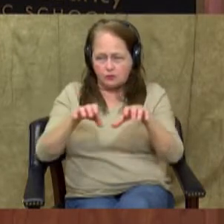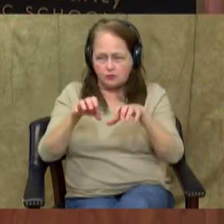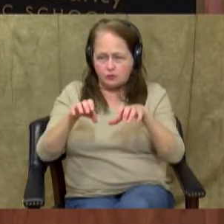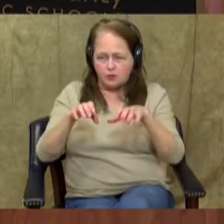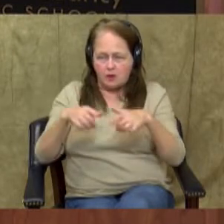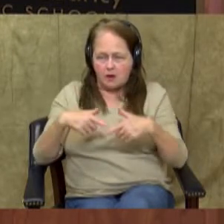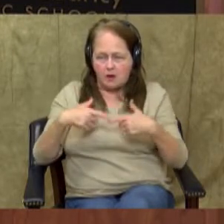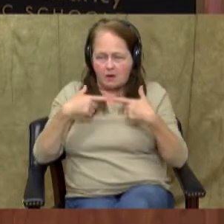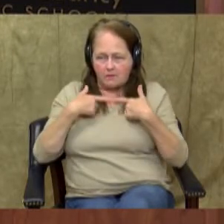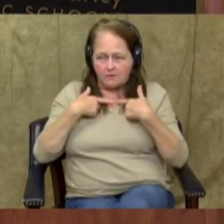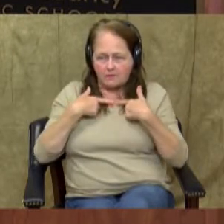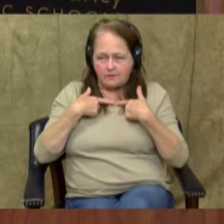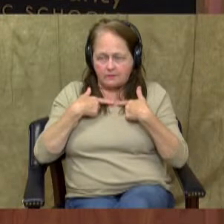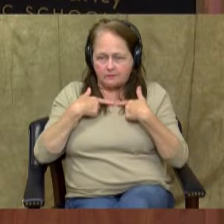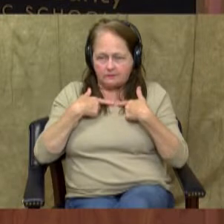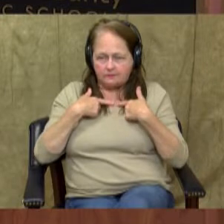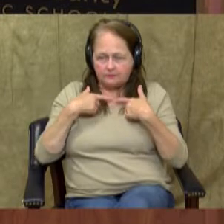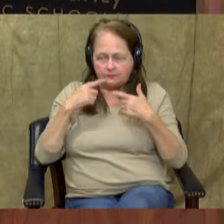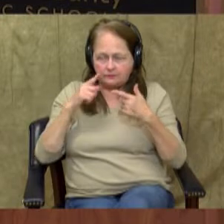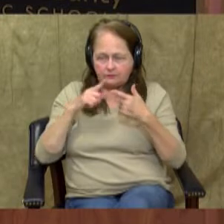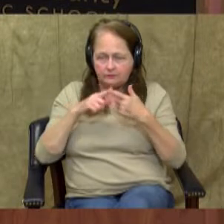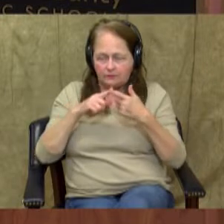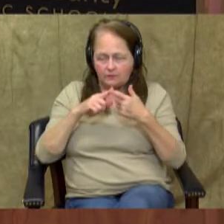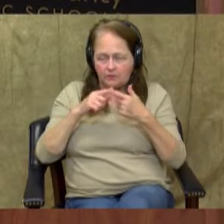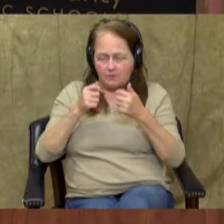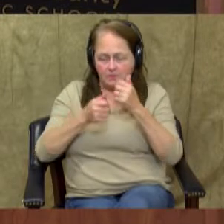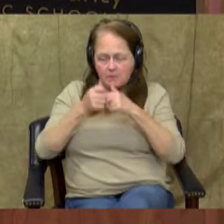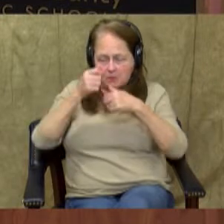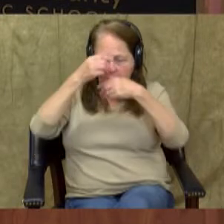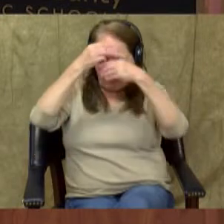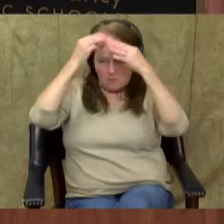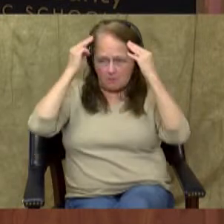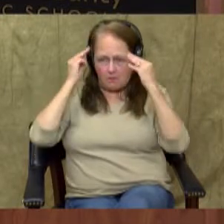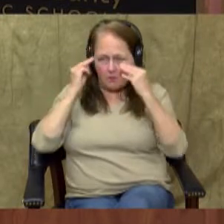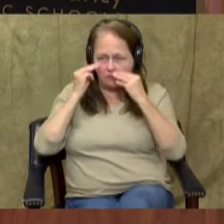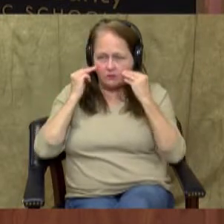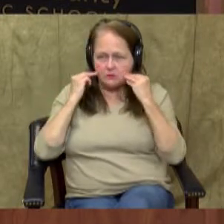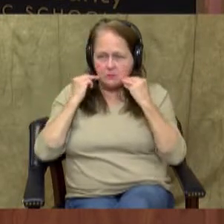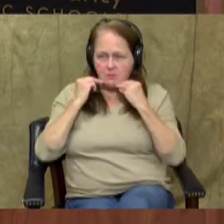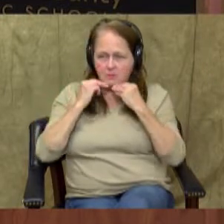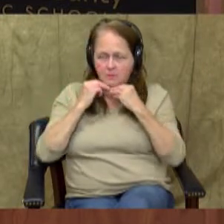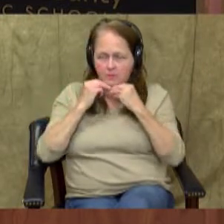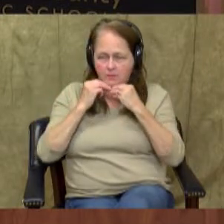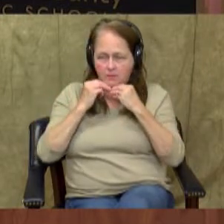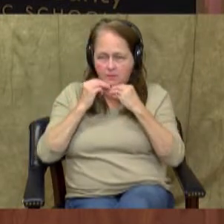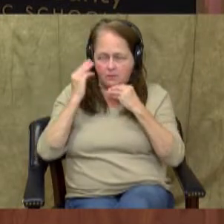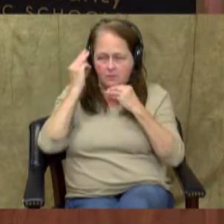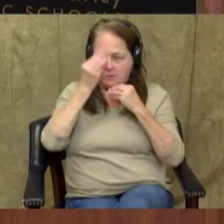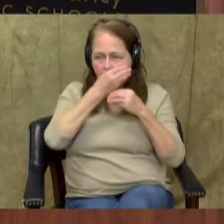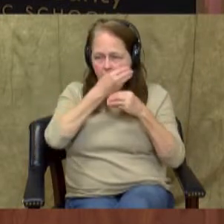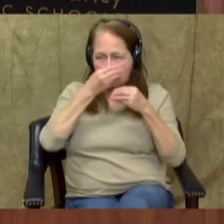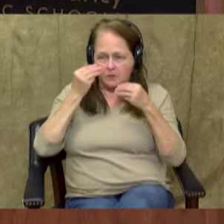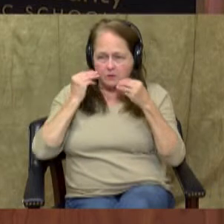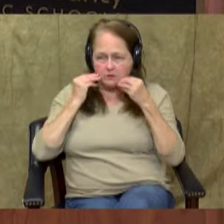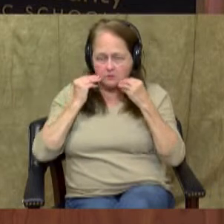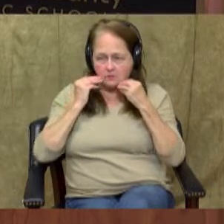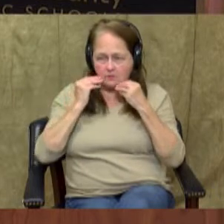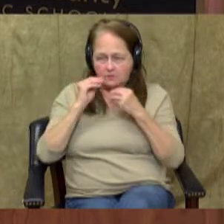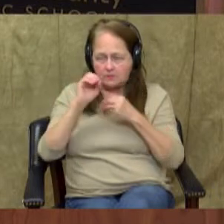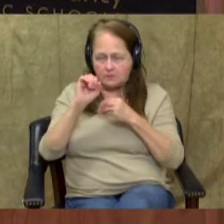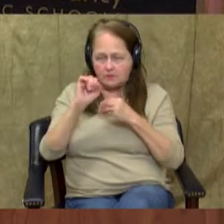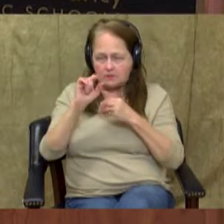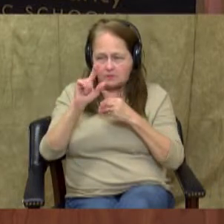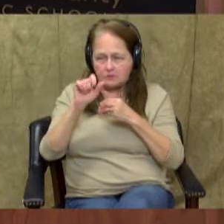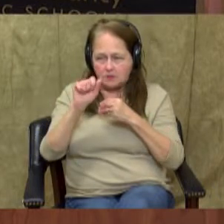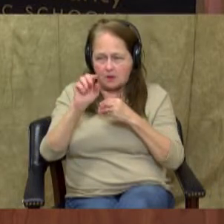that unifying force of being predominantly Muslim. Most of the people that live in this region adhere to the religion of Islam,